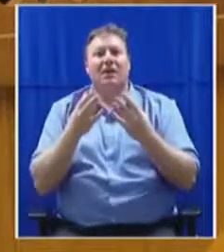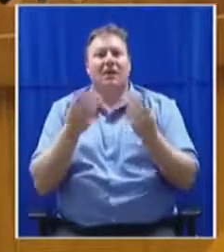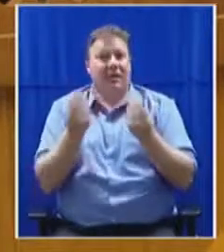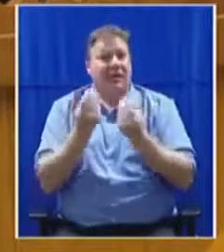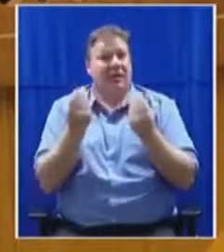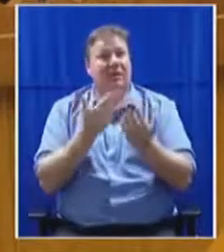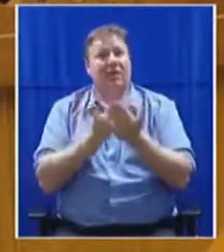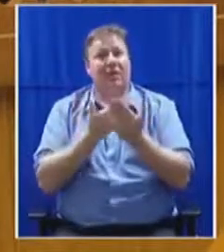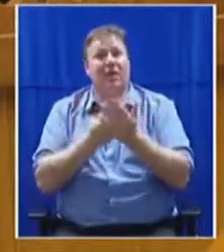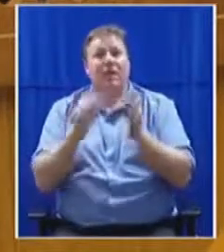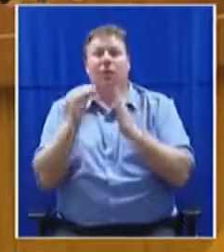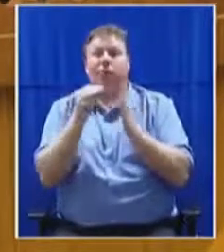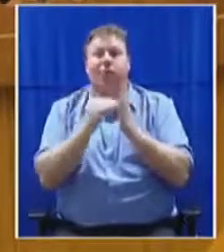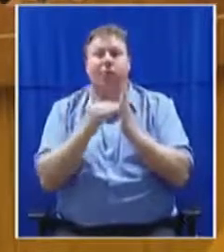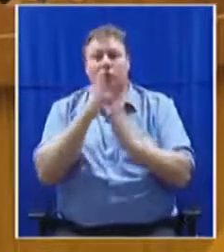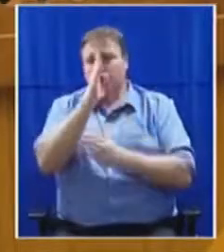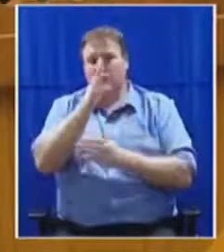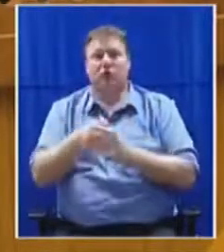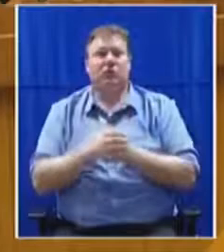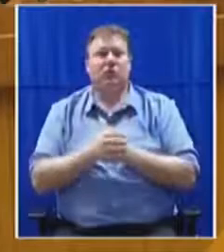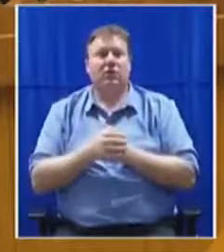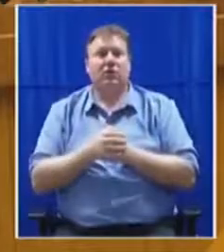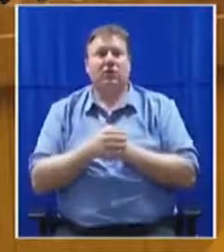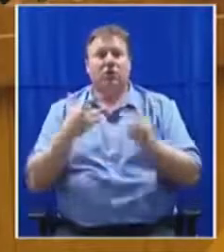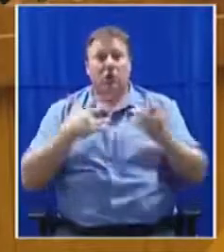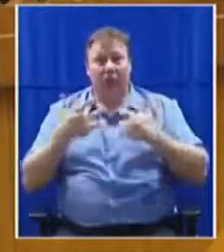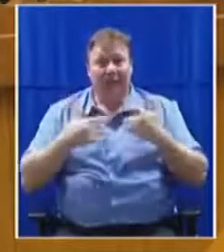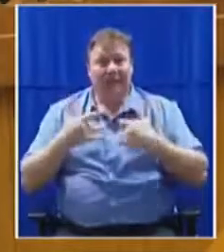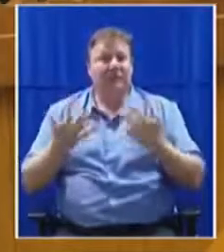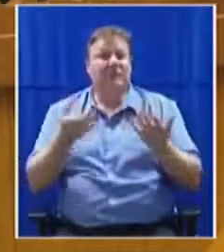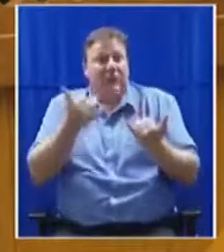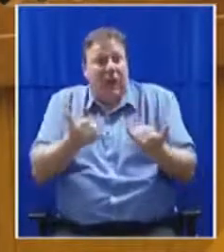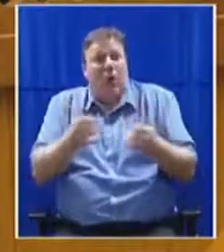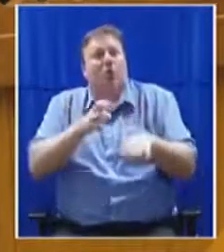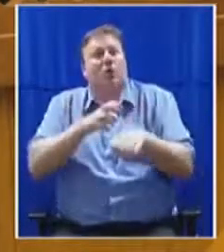be implemented right away. It's a crisis. It needs leadership from